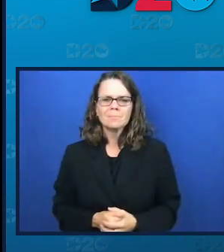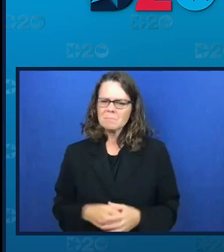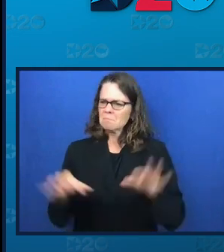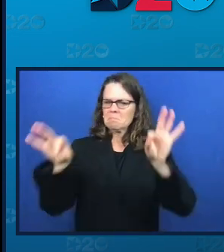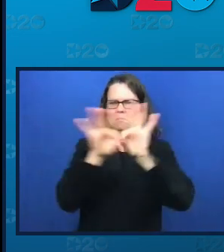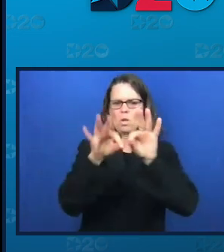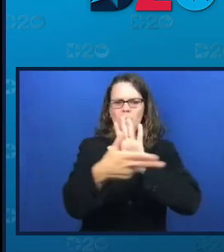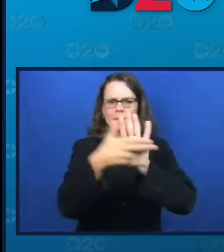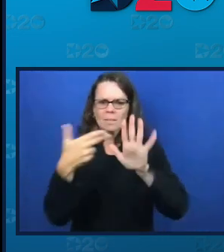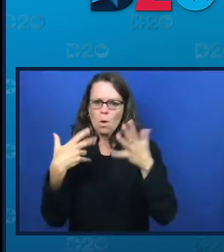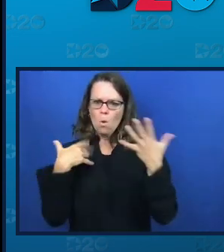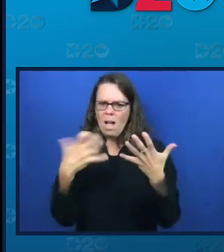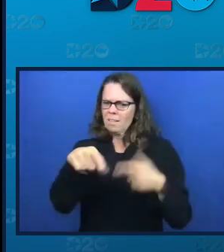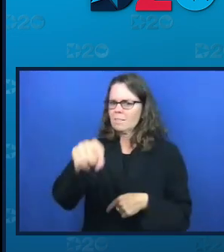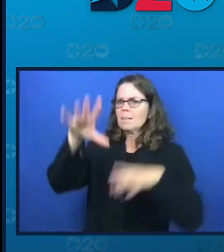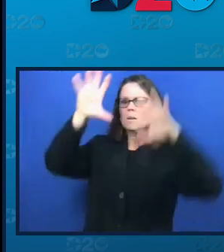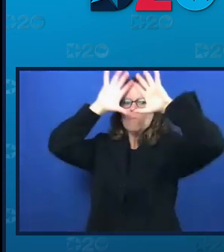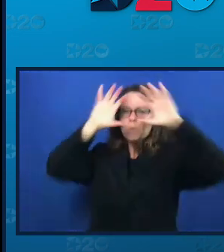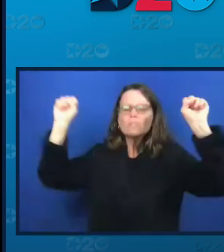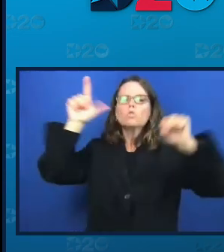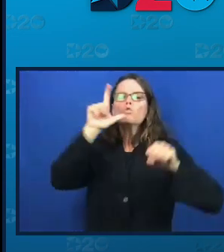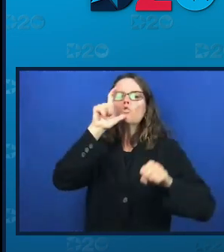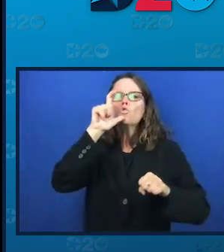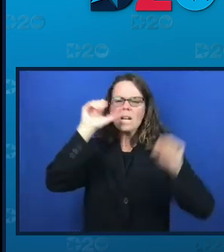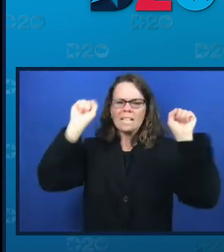it's possible.